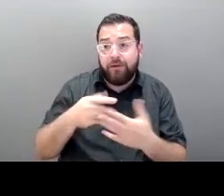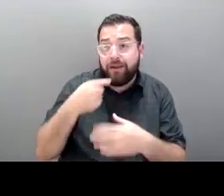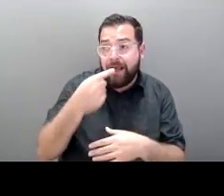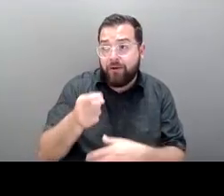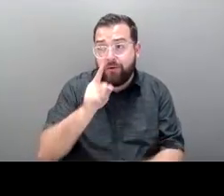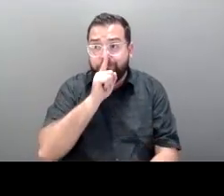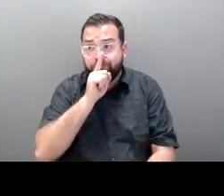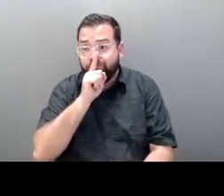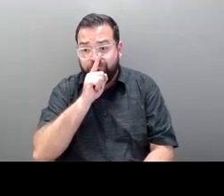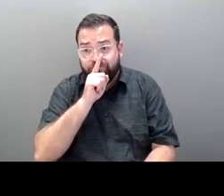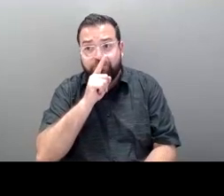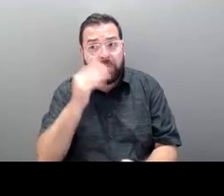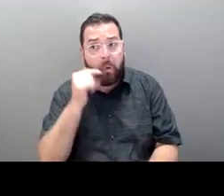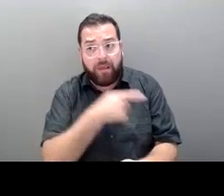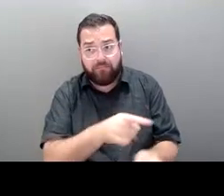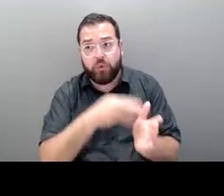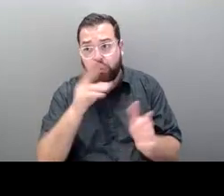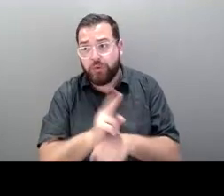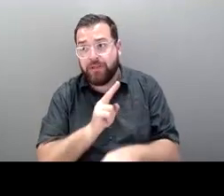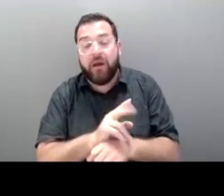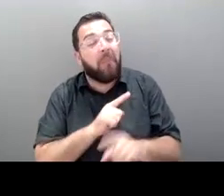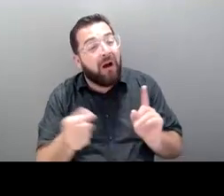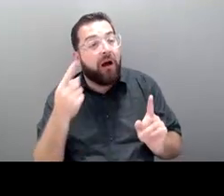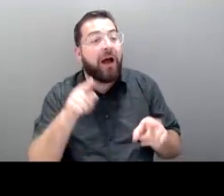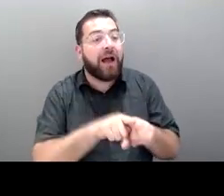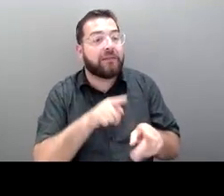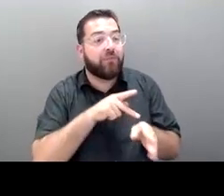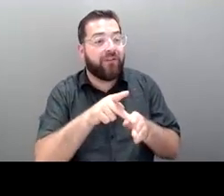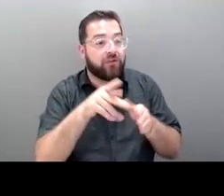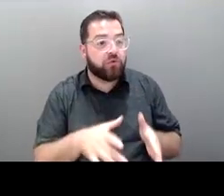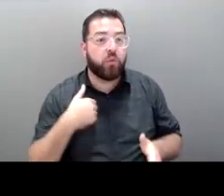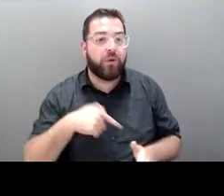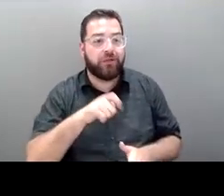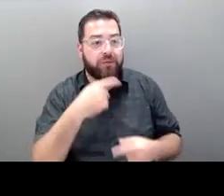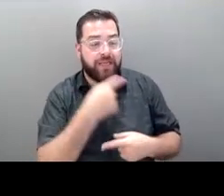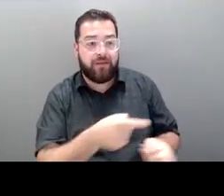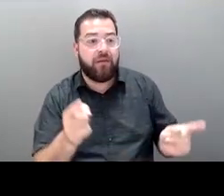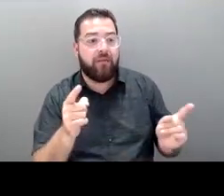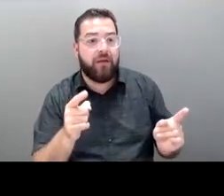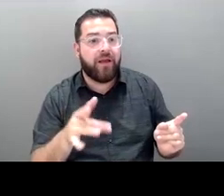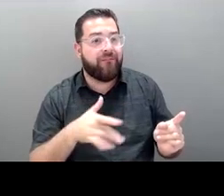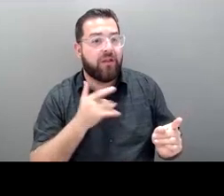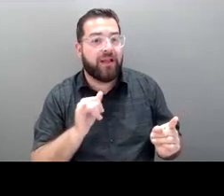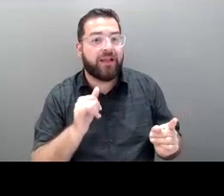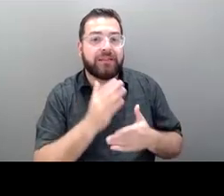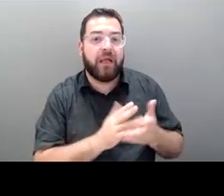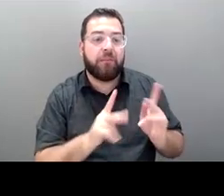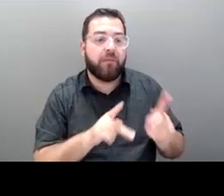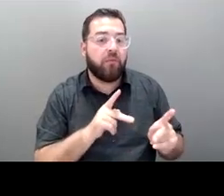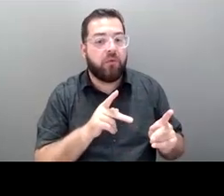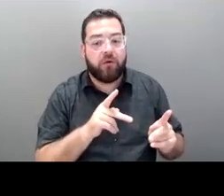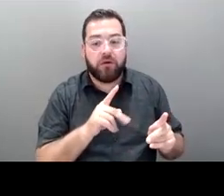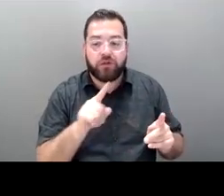not. But I understand as professionals, we need to tell them that. I just feel like some people are getting really stuck on that